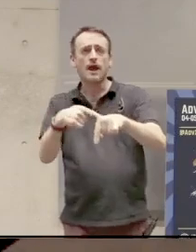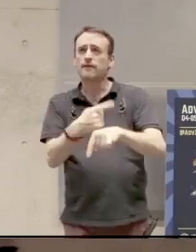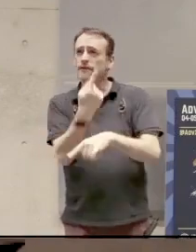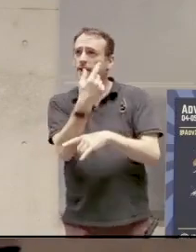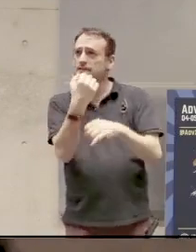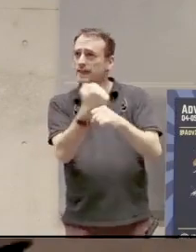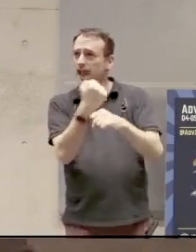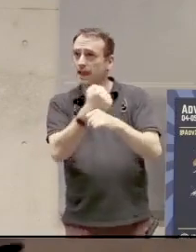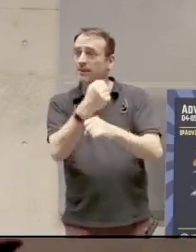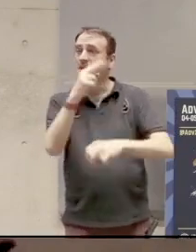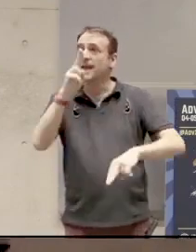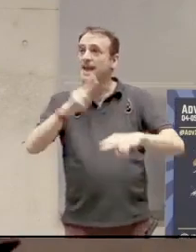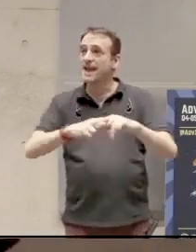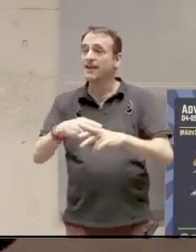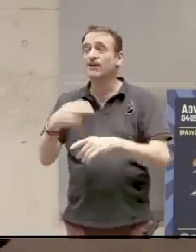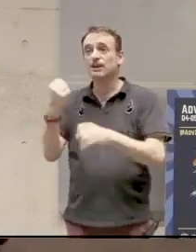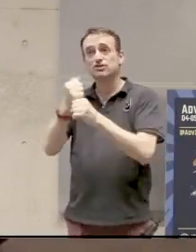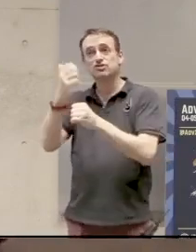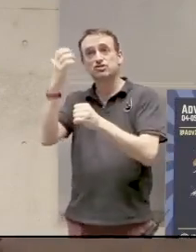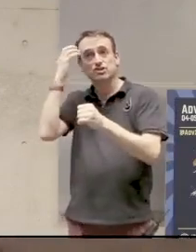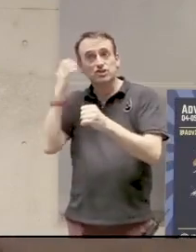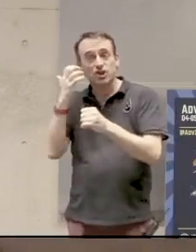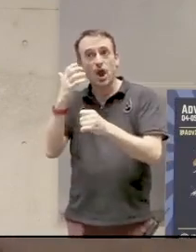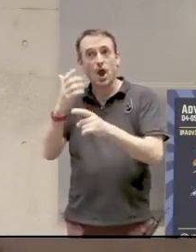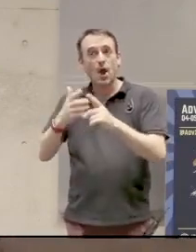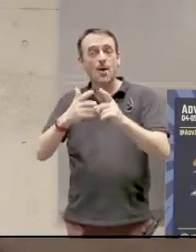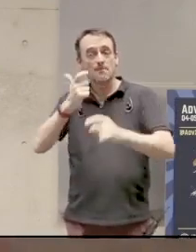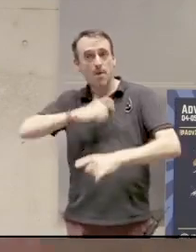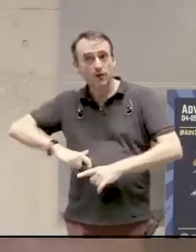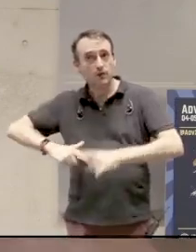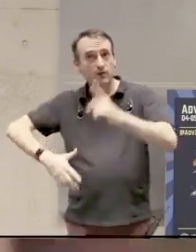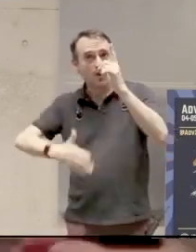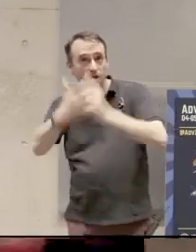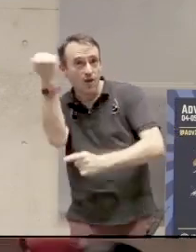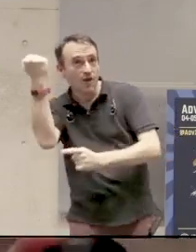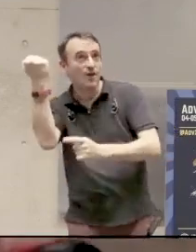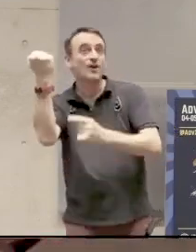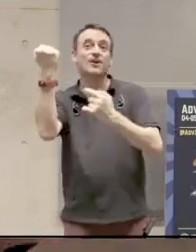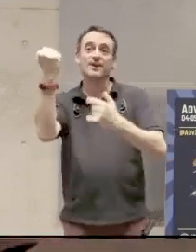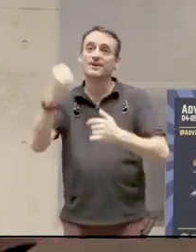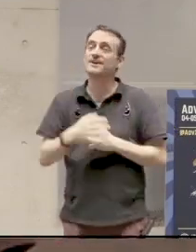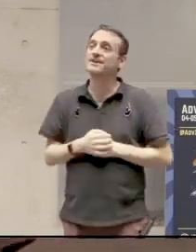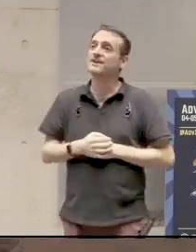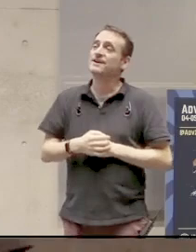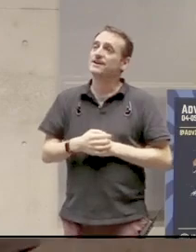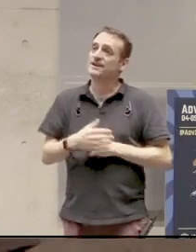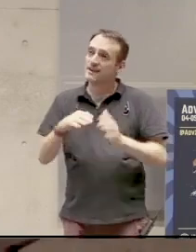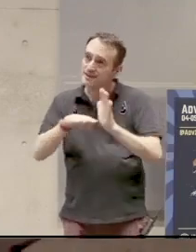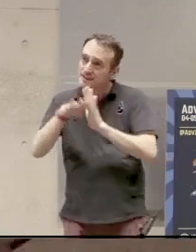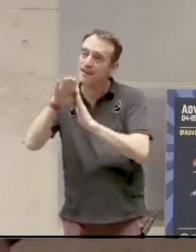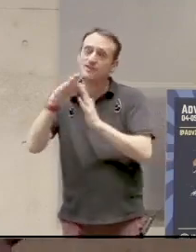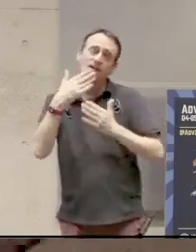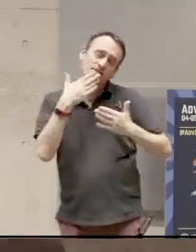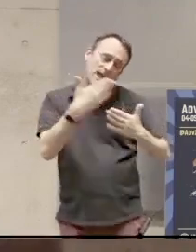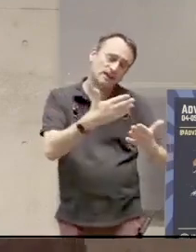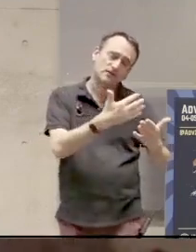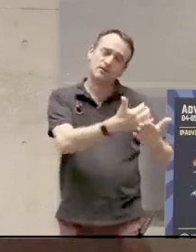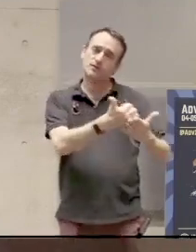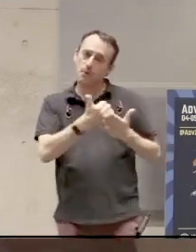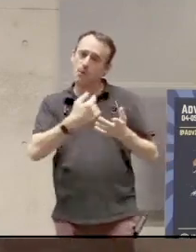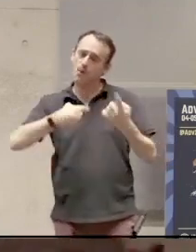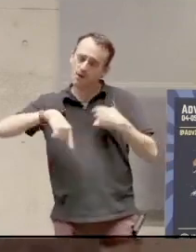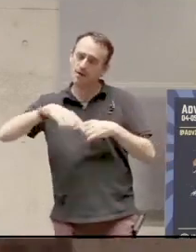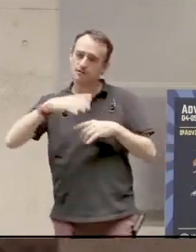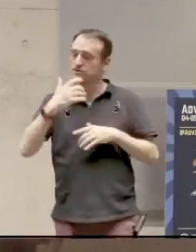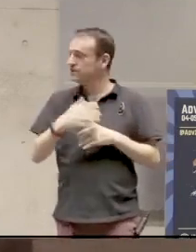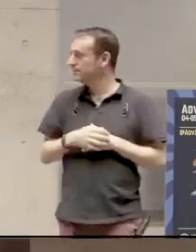if a ginger person got on a robot? And so, thank you for your efforts. Happy to oblige. Did you